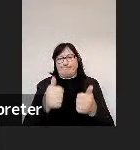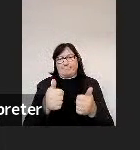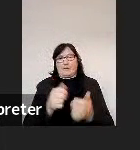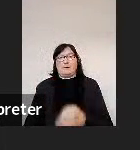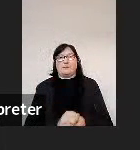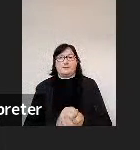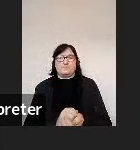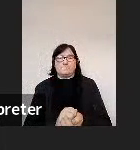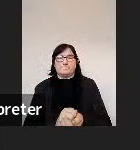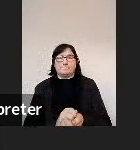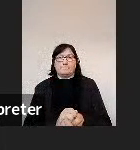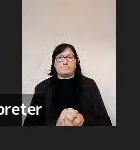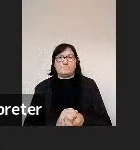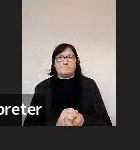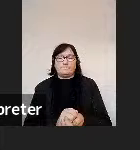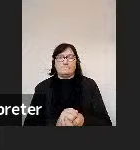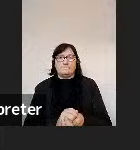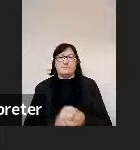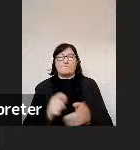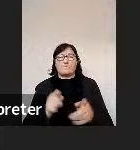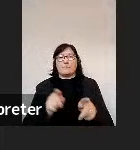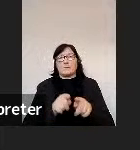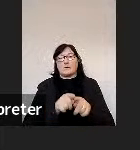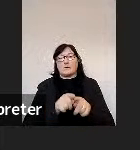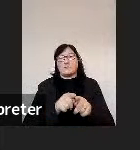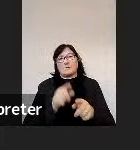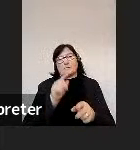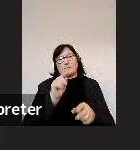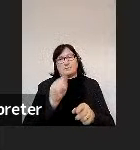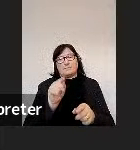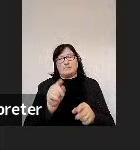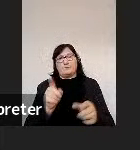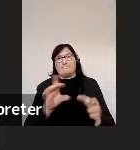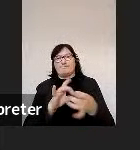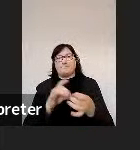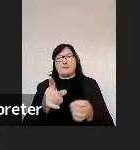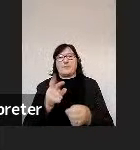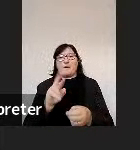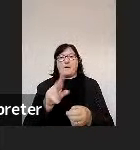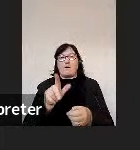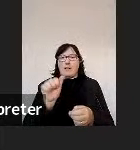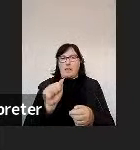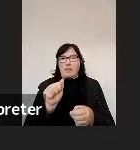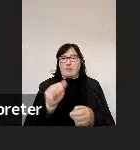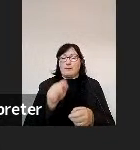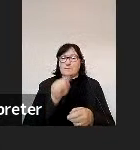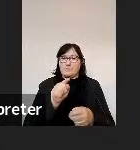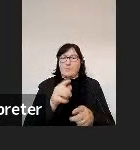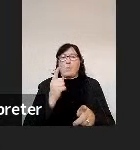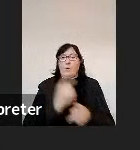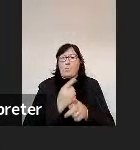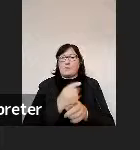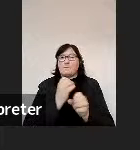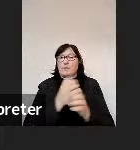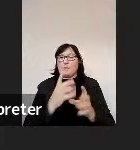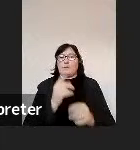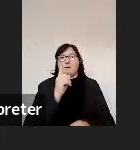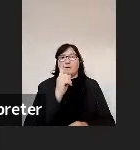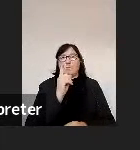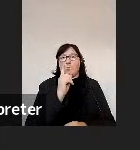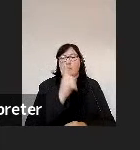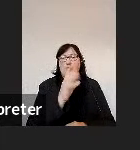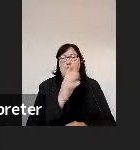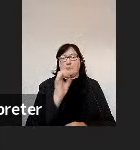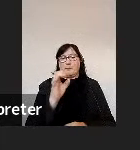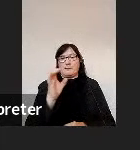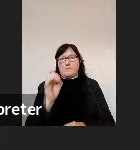the case reference number related to the RLA, it always starts with 1000. For cases